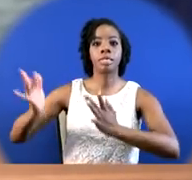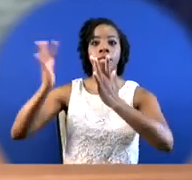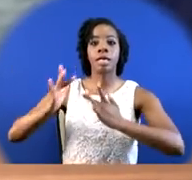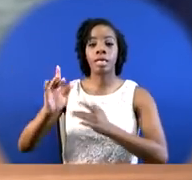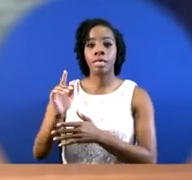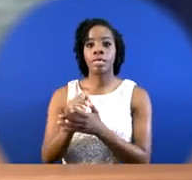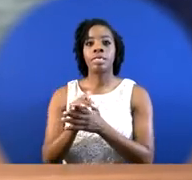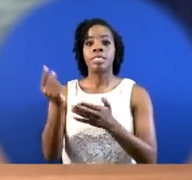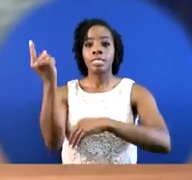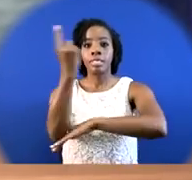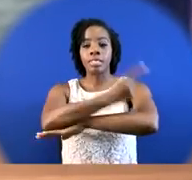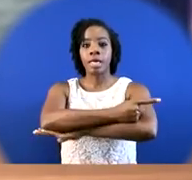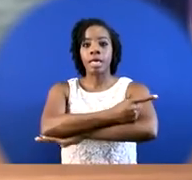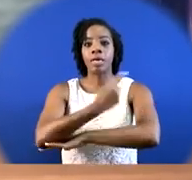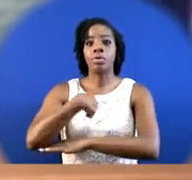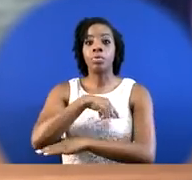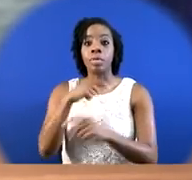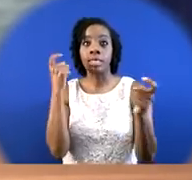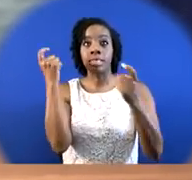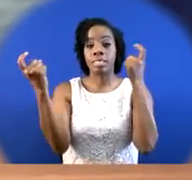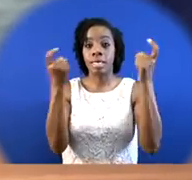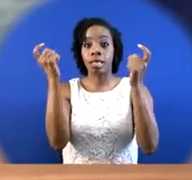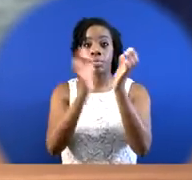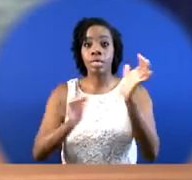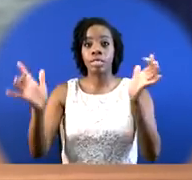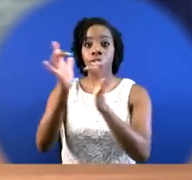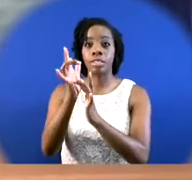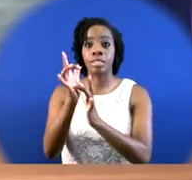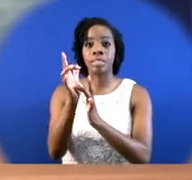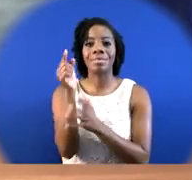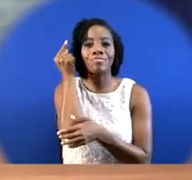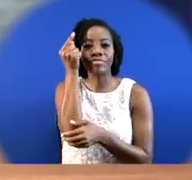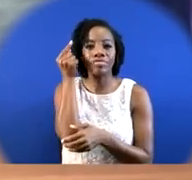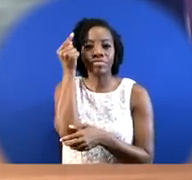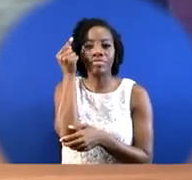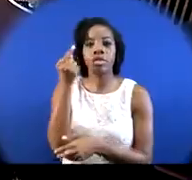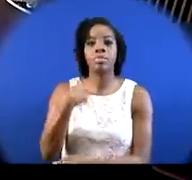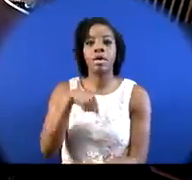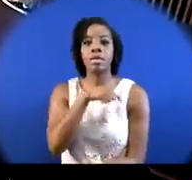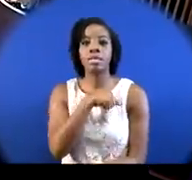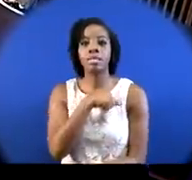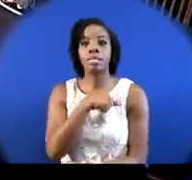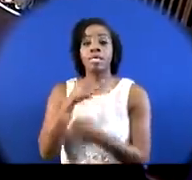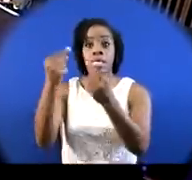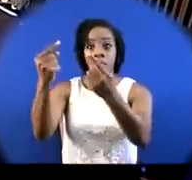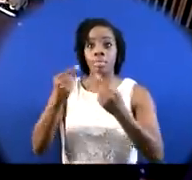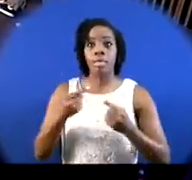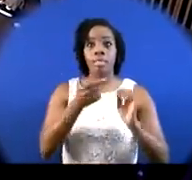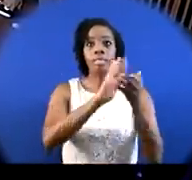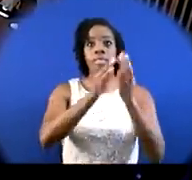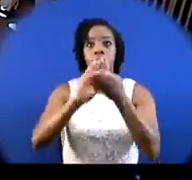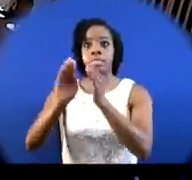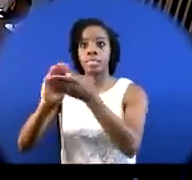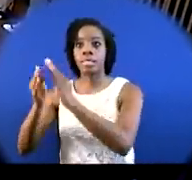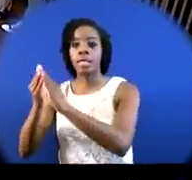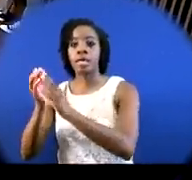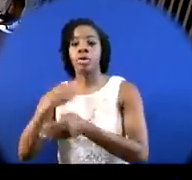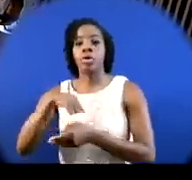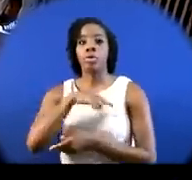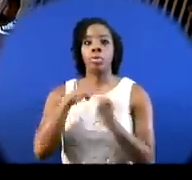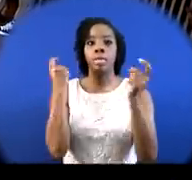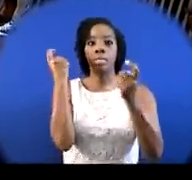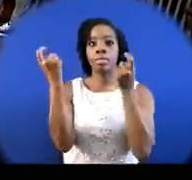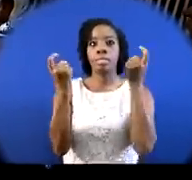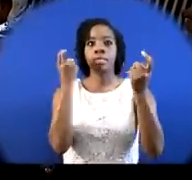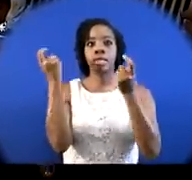day where we celebrate Jesus having us on his mind, coming into the city. We